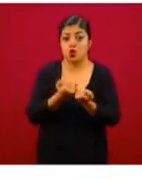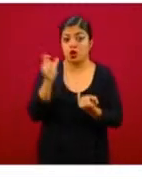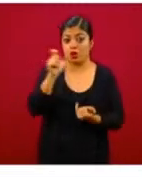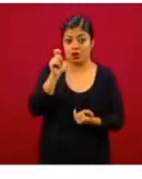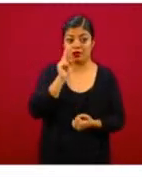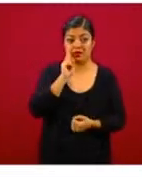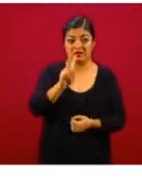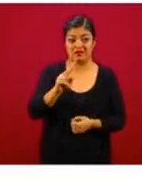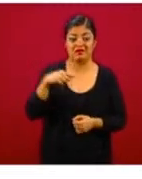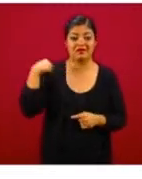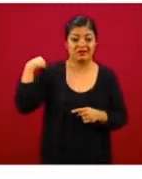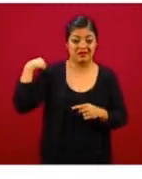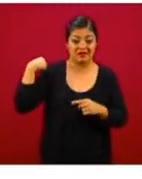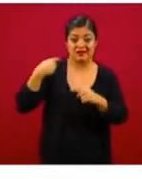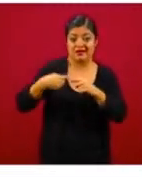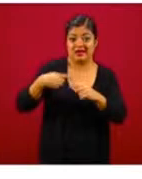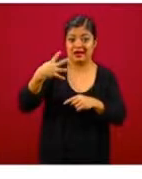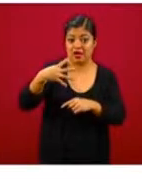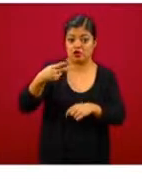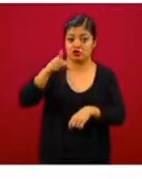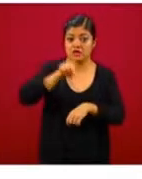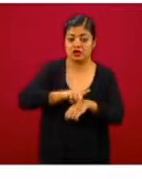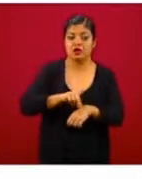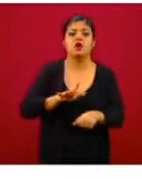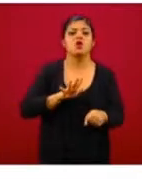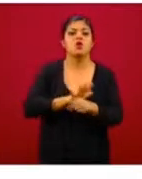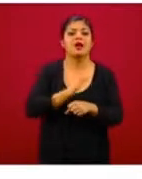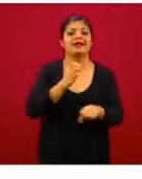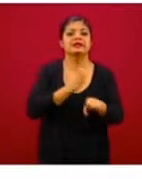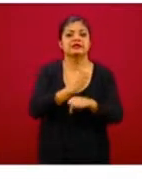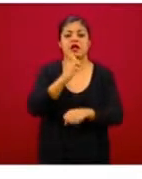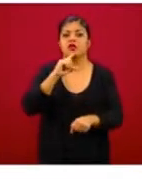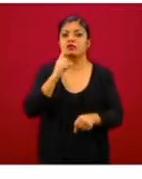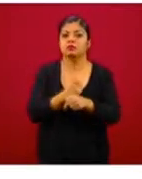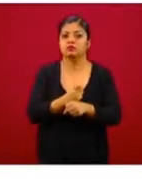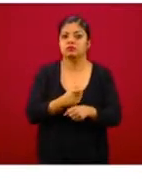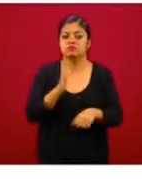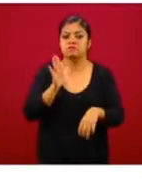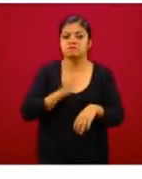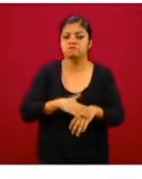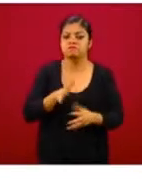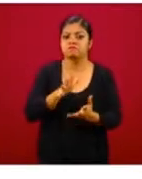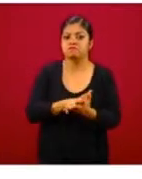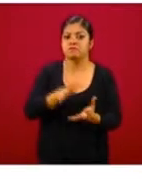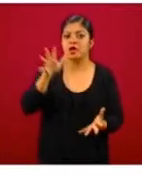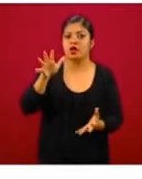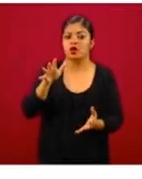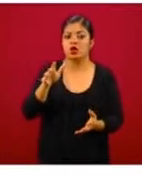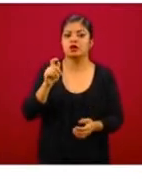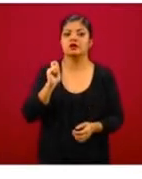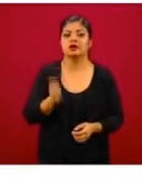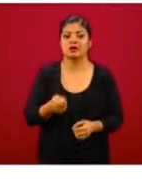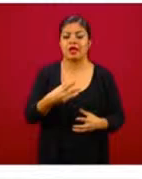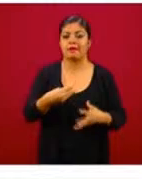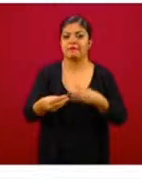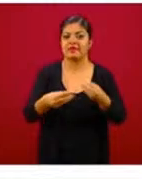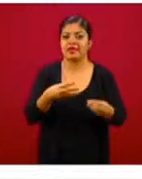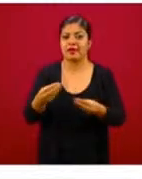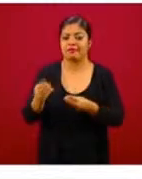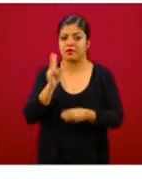what the effect is, what the spread is. And when we're looking at the last 14 days, we can